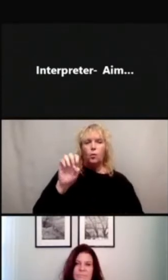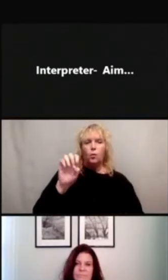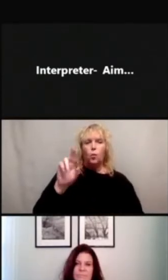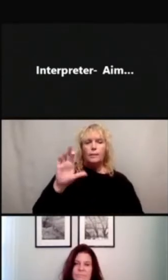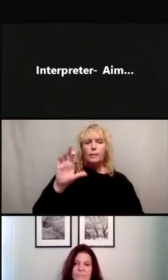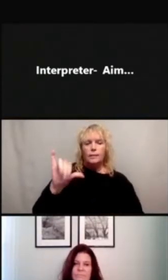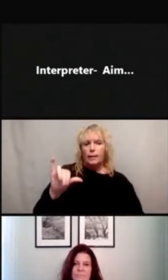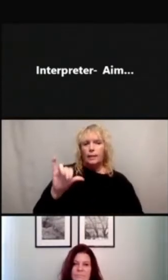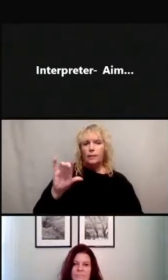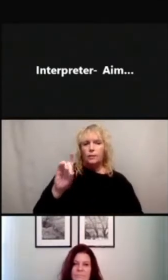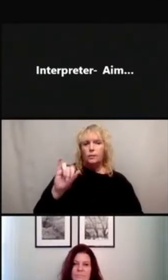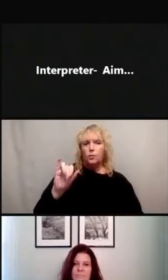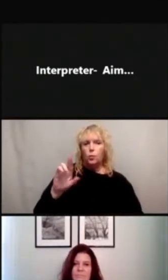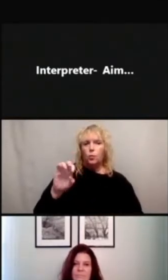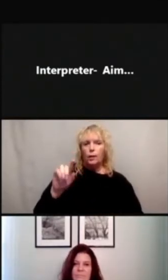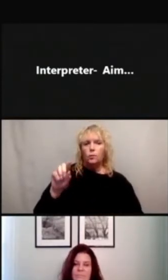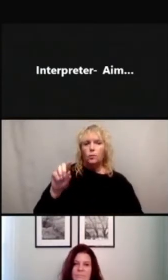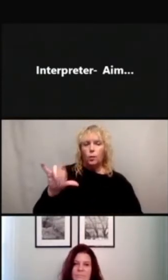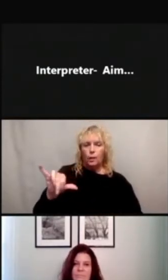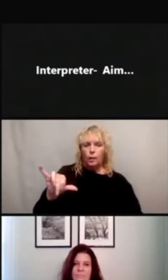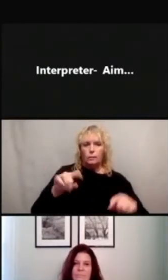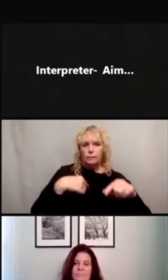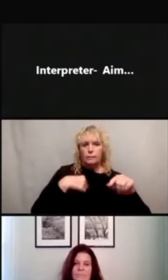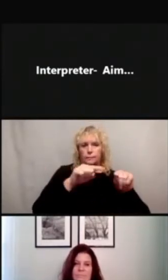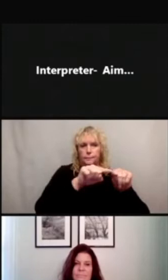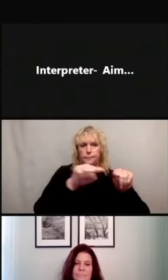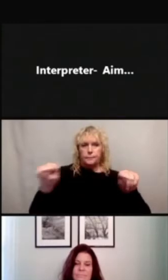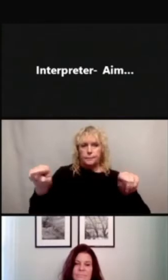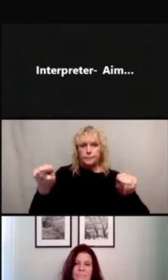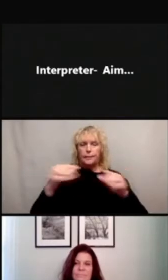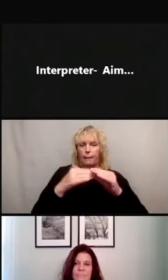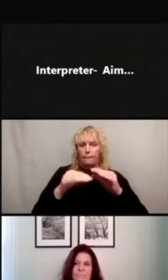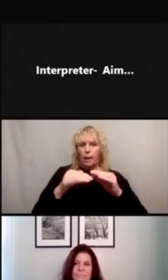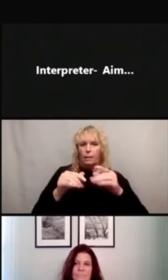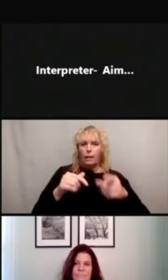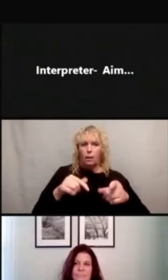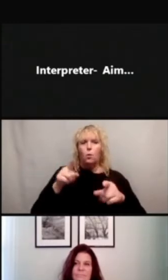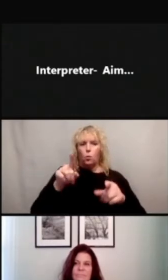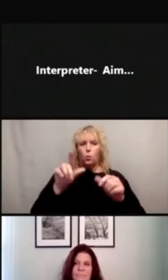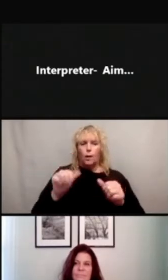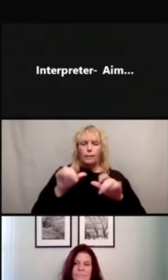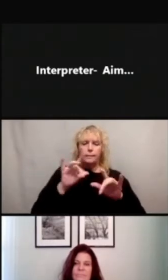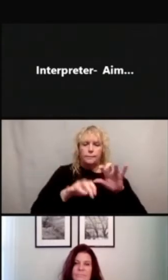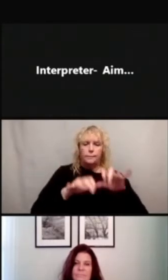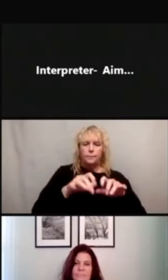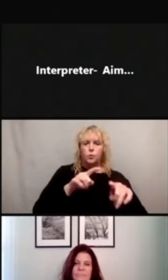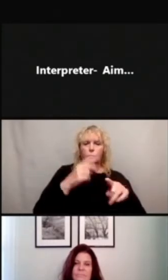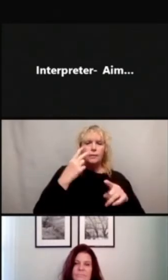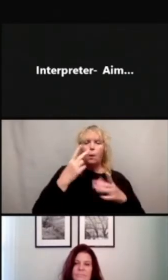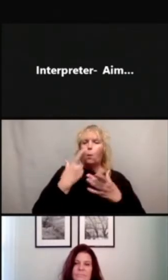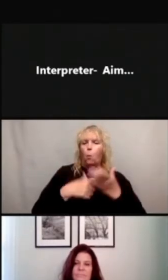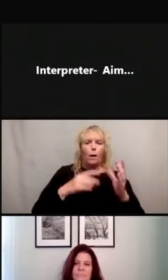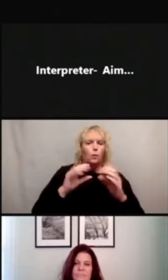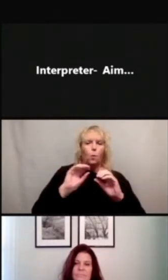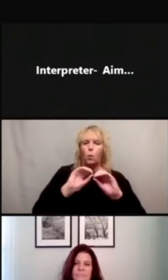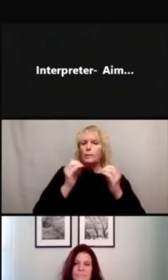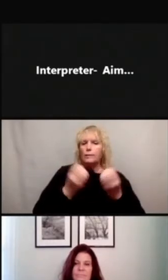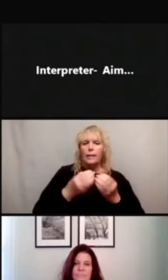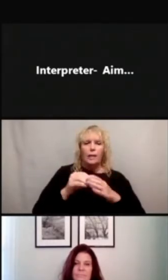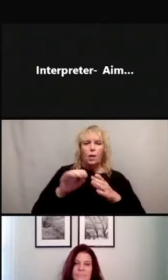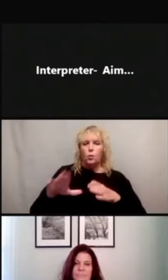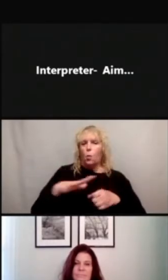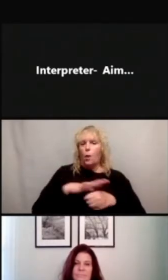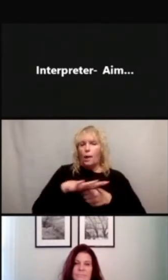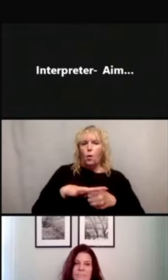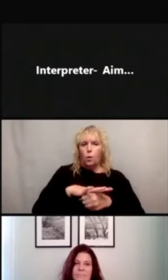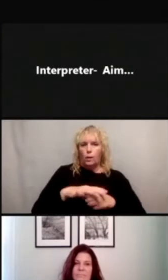to find out what kinds of organizations exist in your community that work in adult education and literacy. Who are our students?